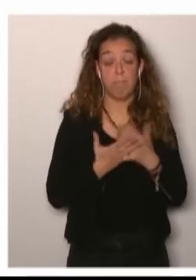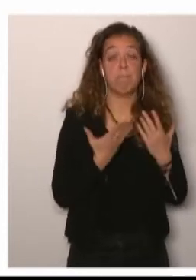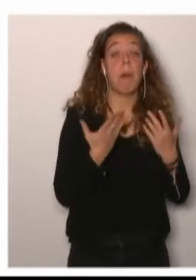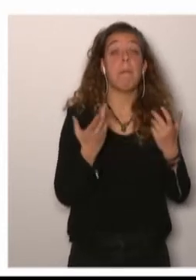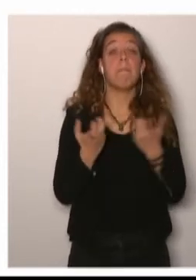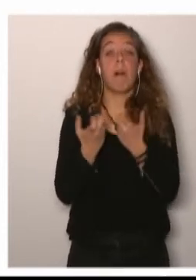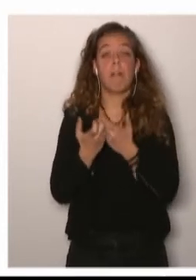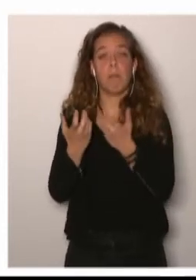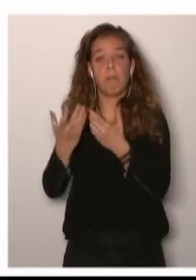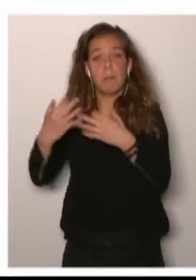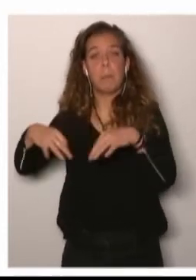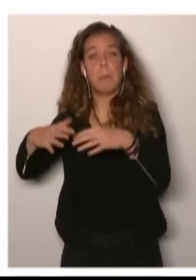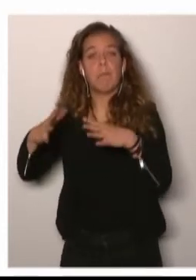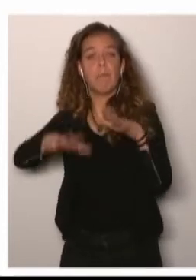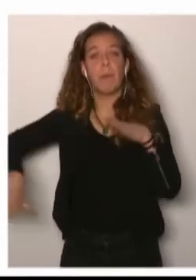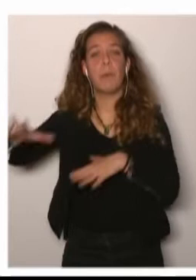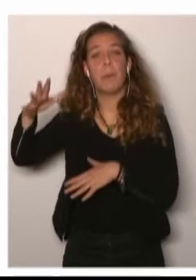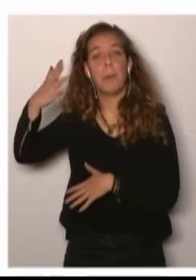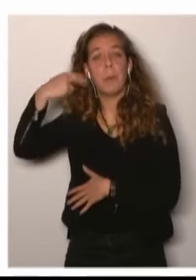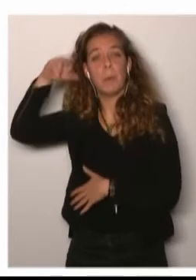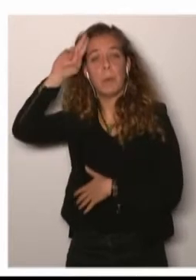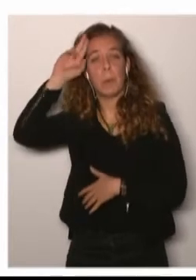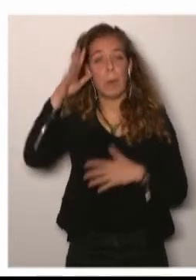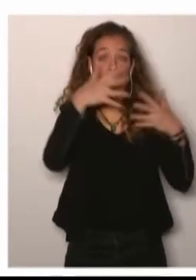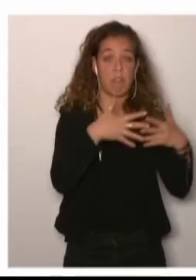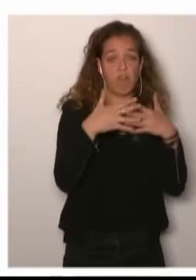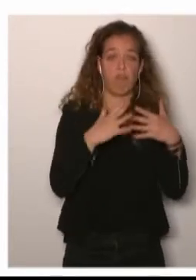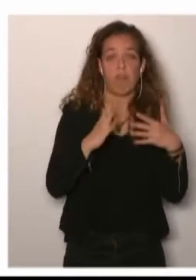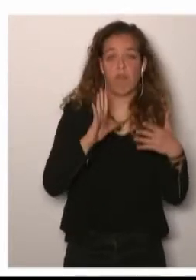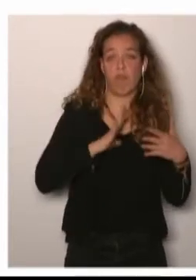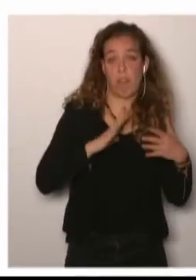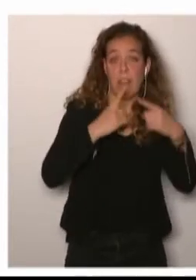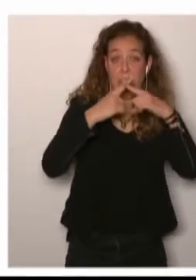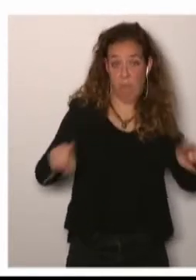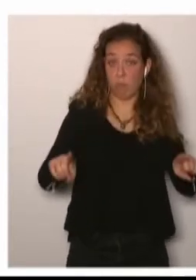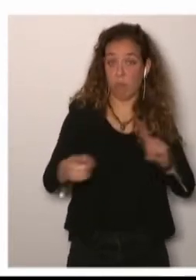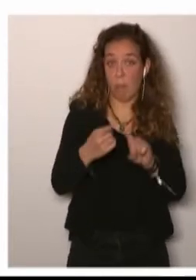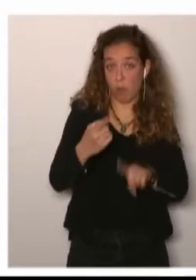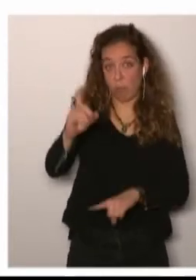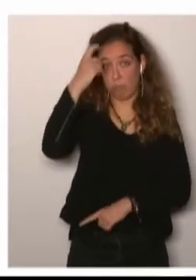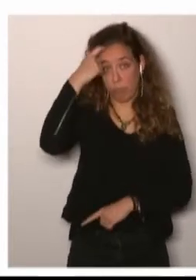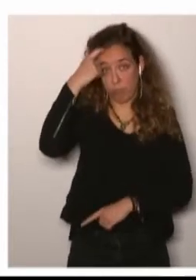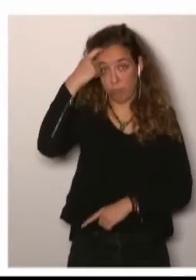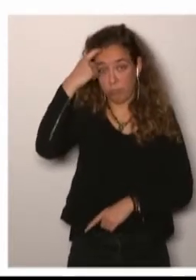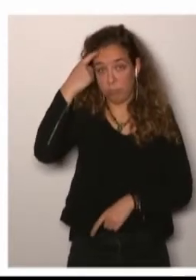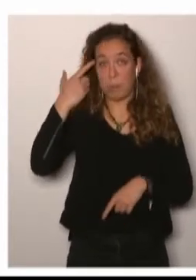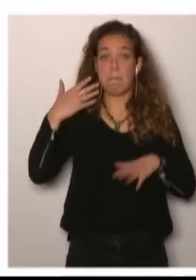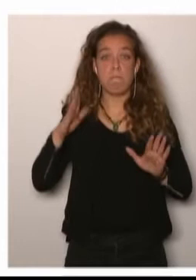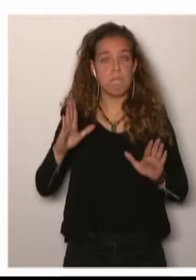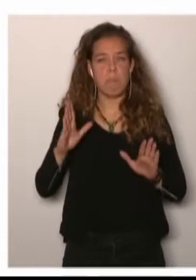importantly, something which we do not consider being a hurdle for such coordinated discussions